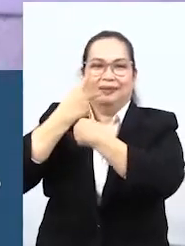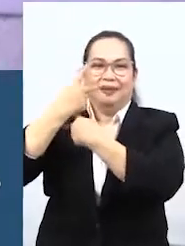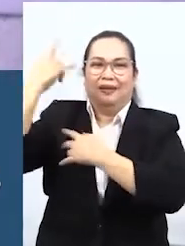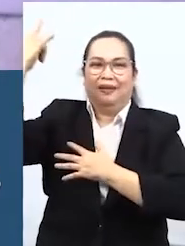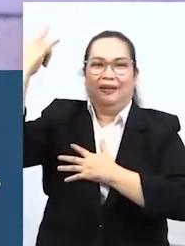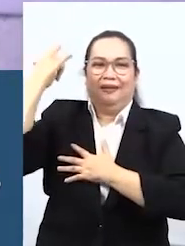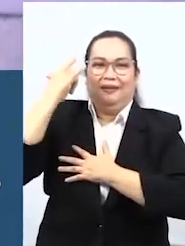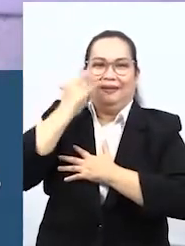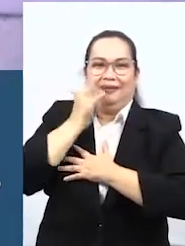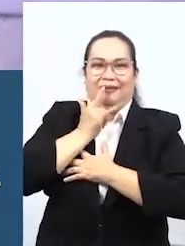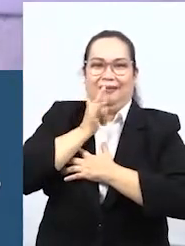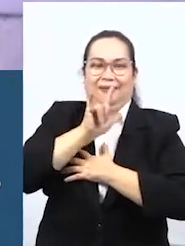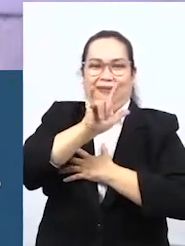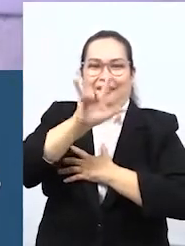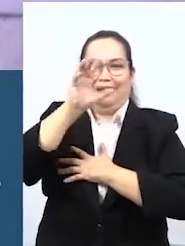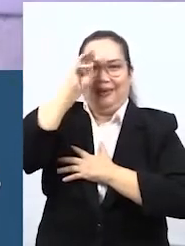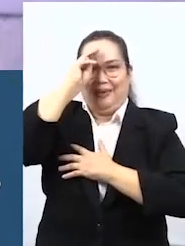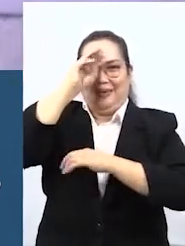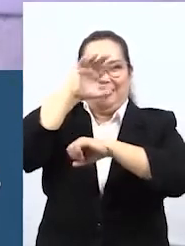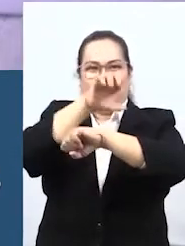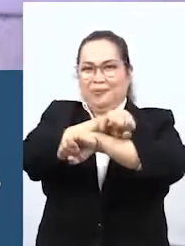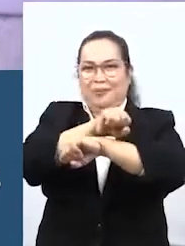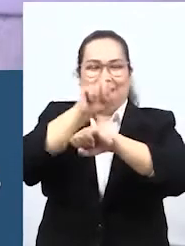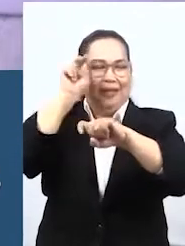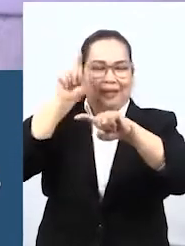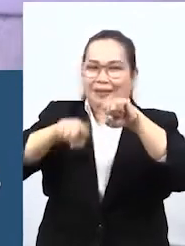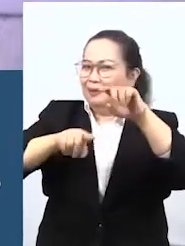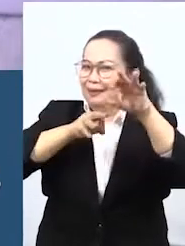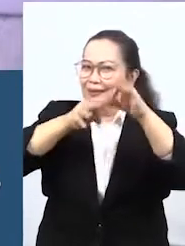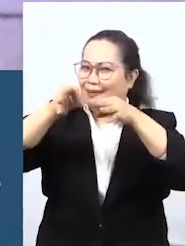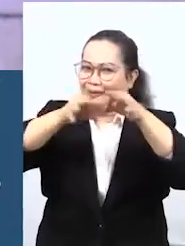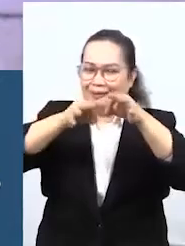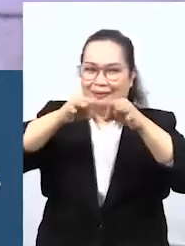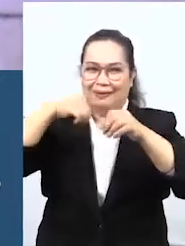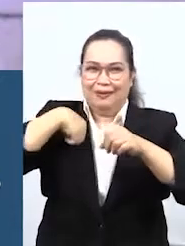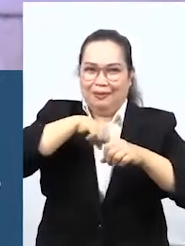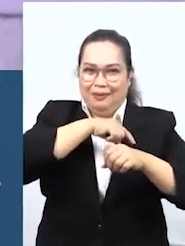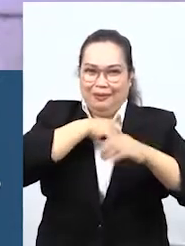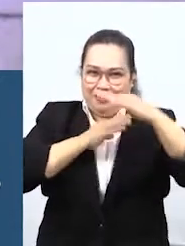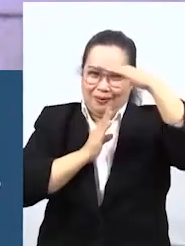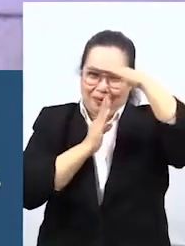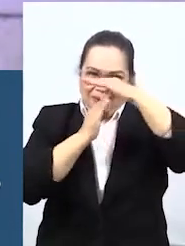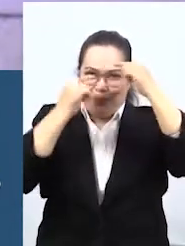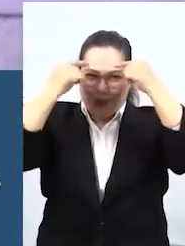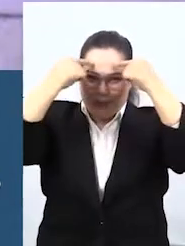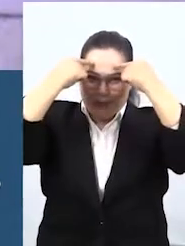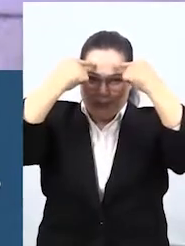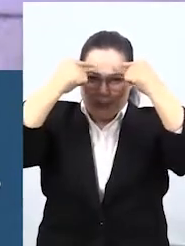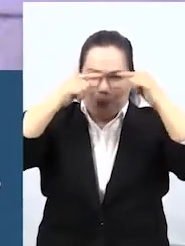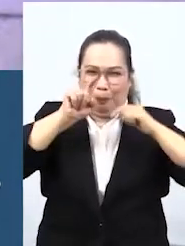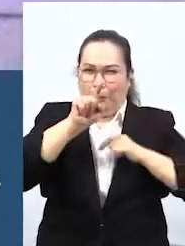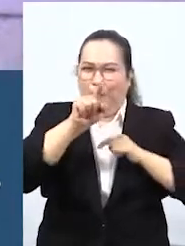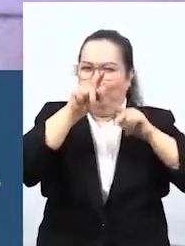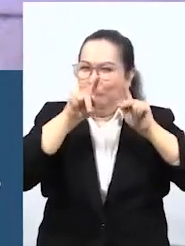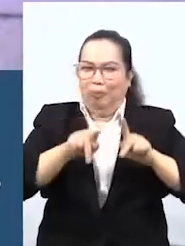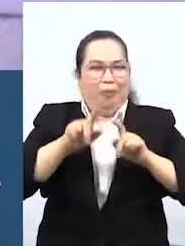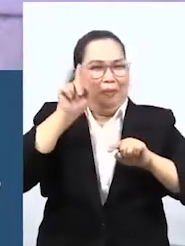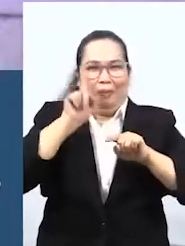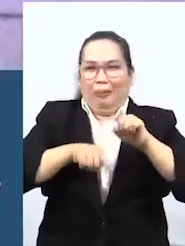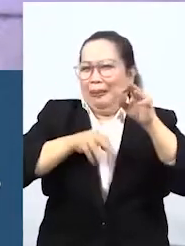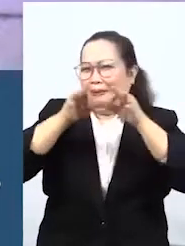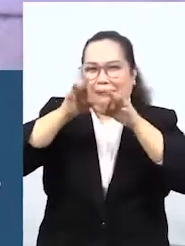he's a mystery and cannot be explained totally by our finite minds but he is he is